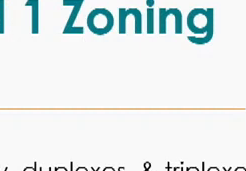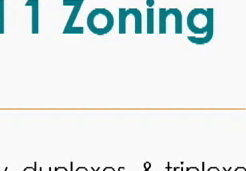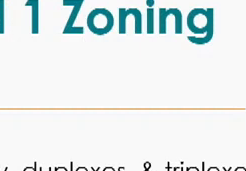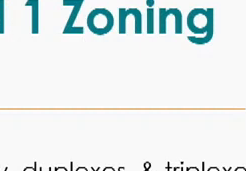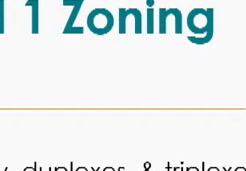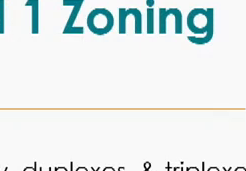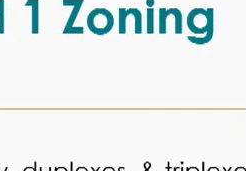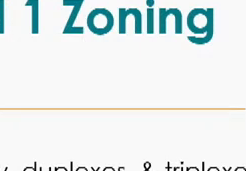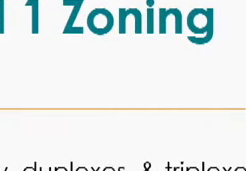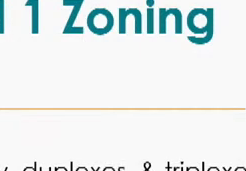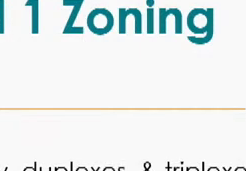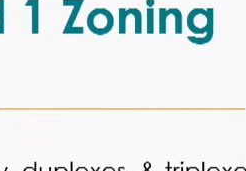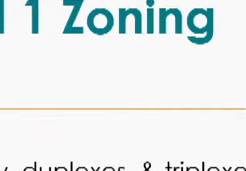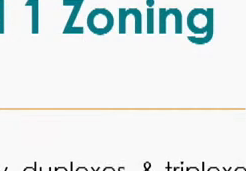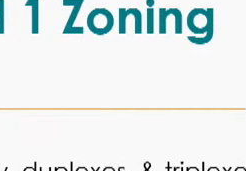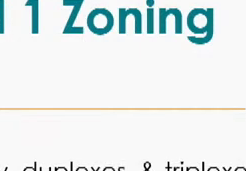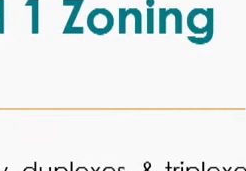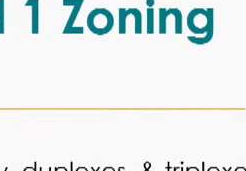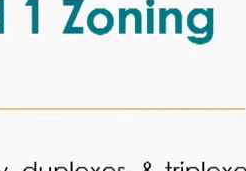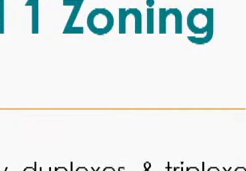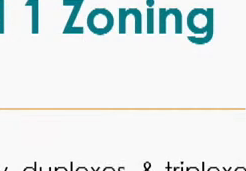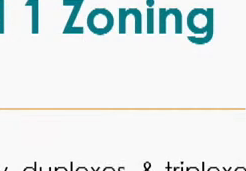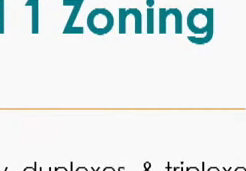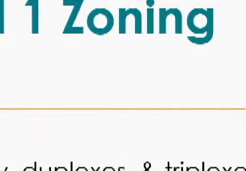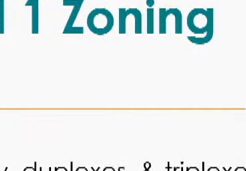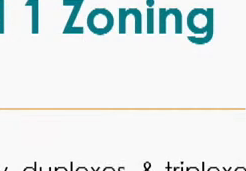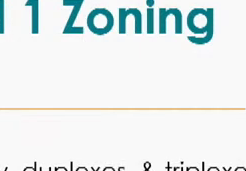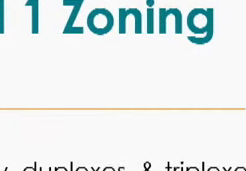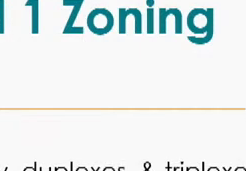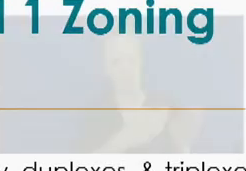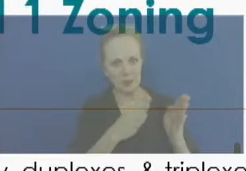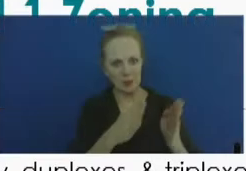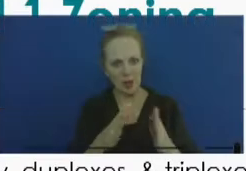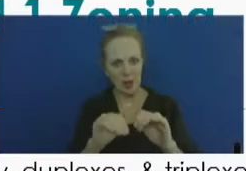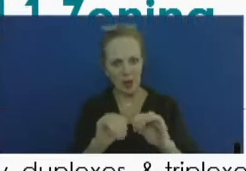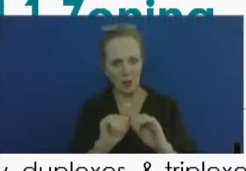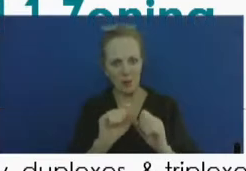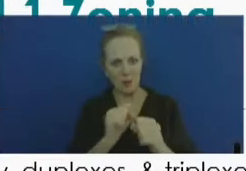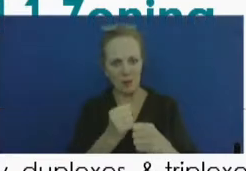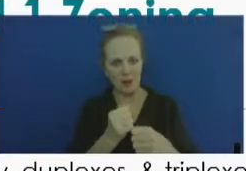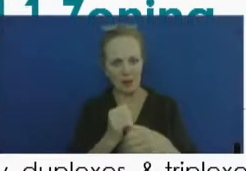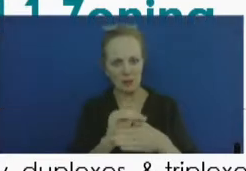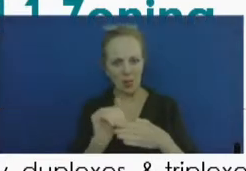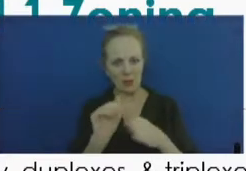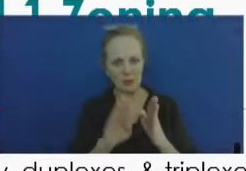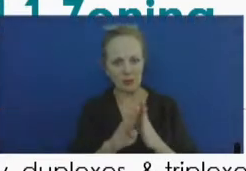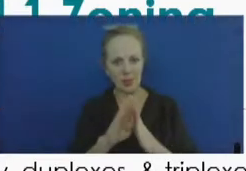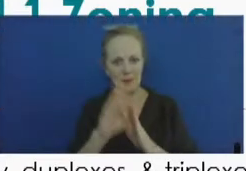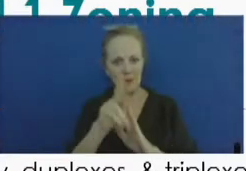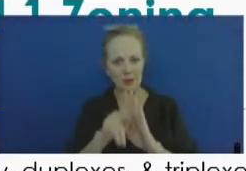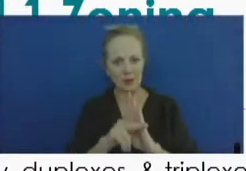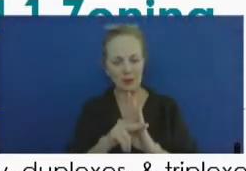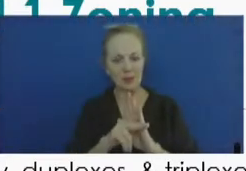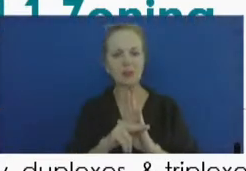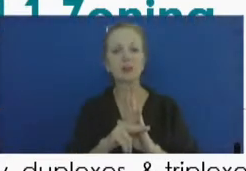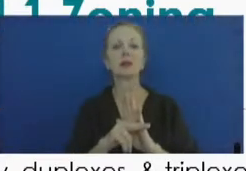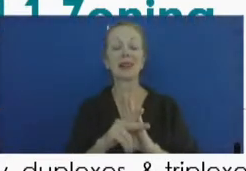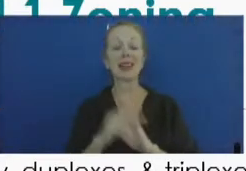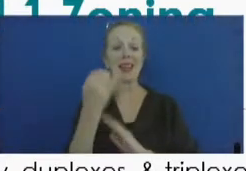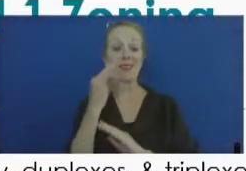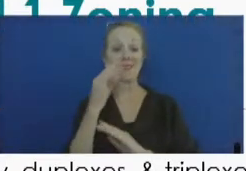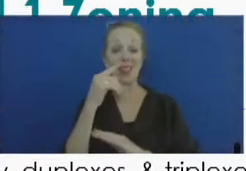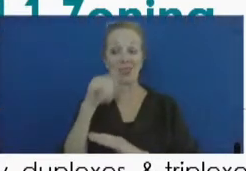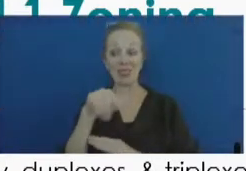about strategically, how do we link our dollars to our development policy? And if these are the types